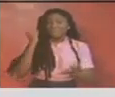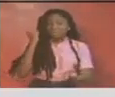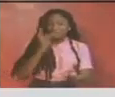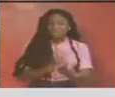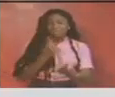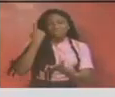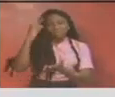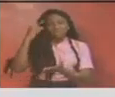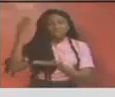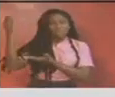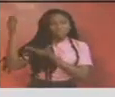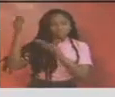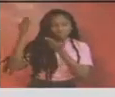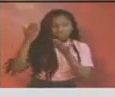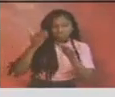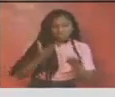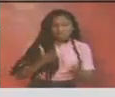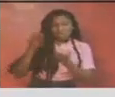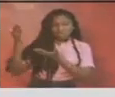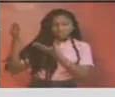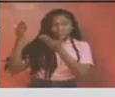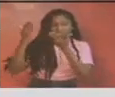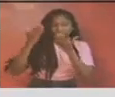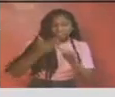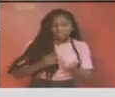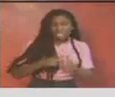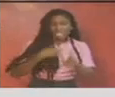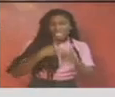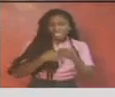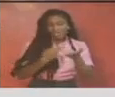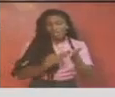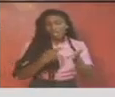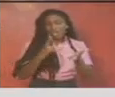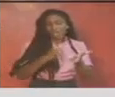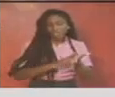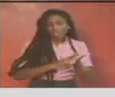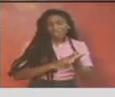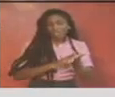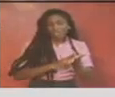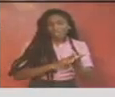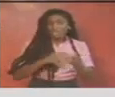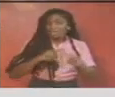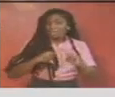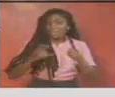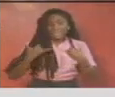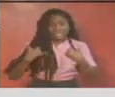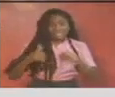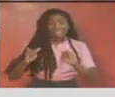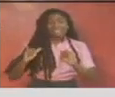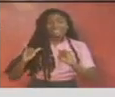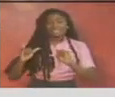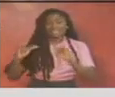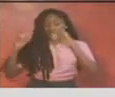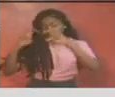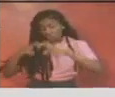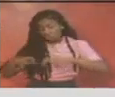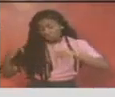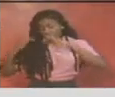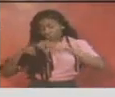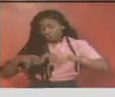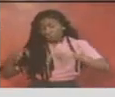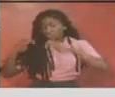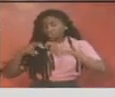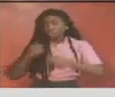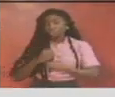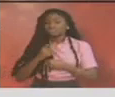But monitoring does not stop there. The information continues to be collected because any changes to quality or safety or efficacy